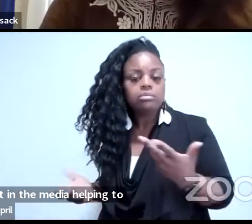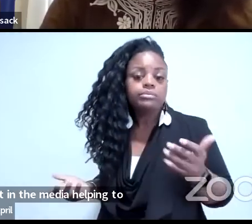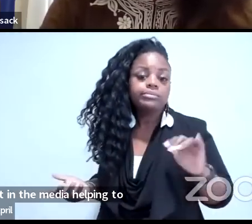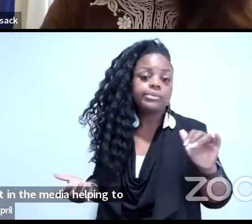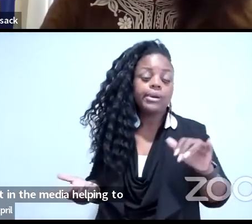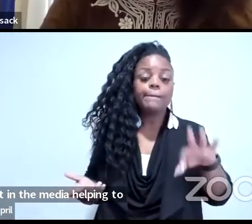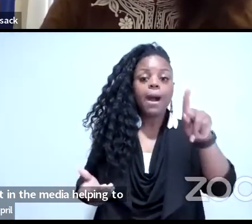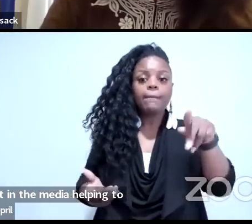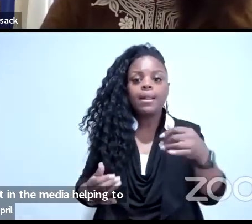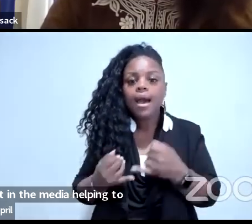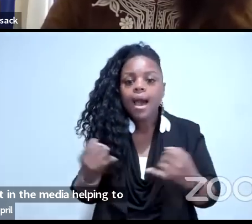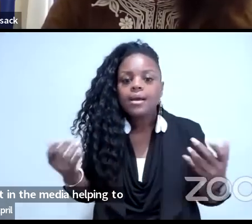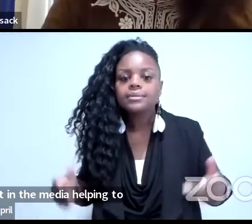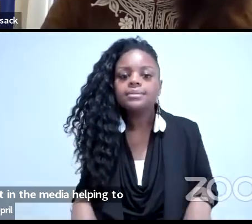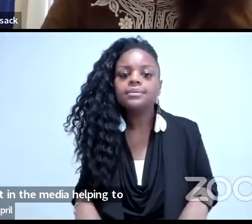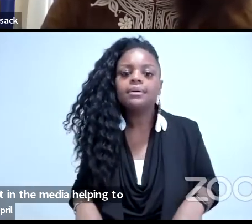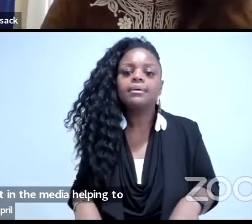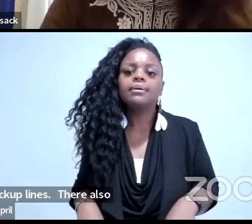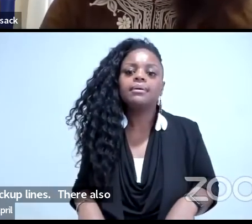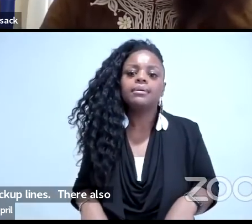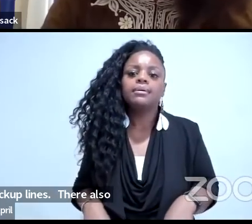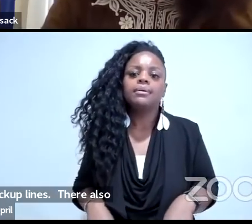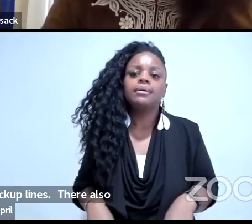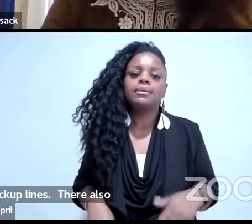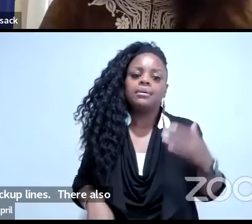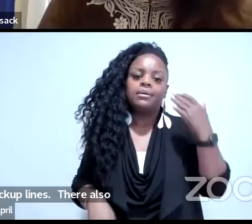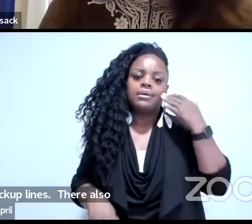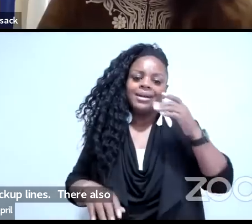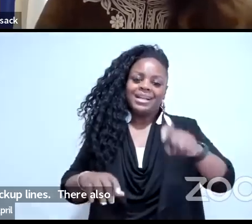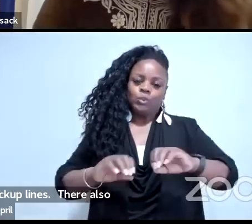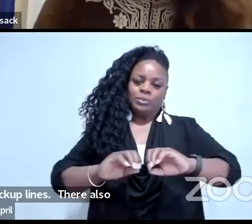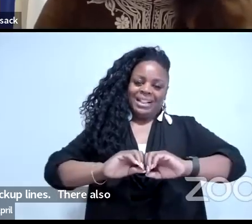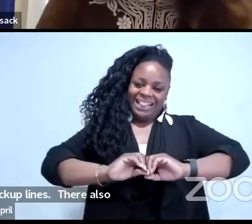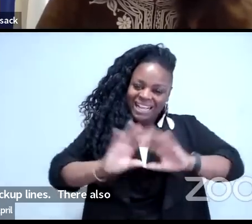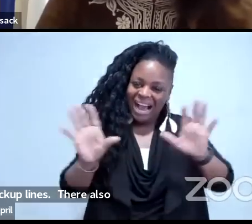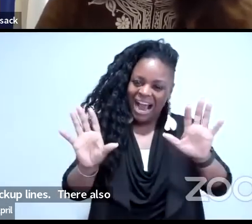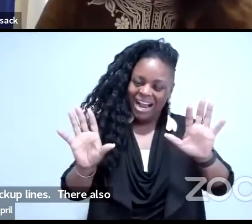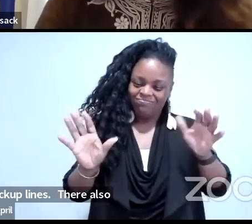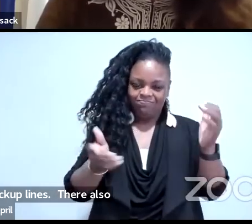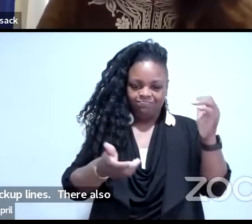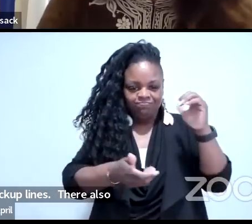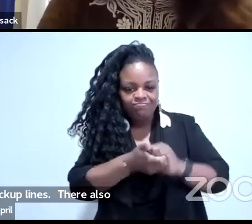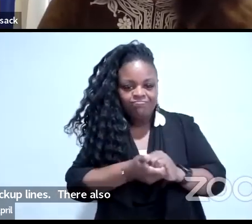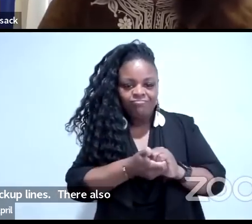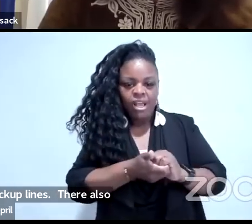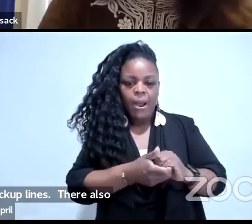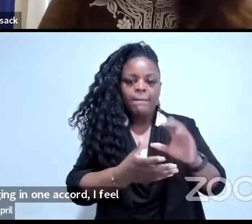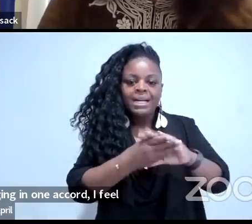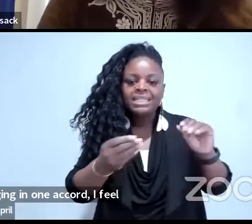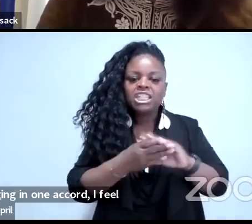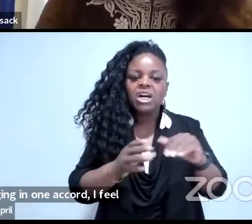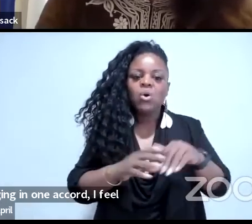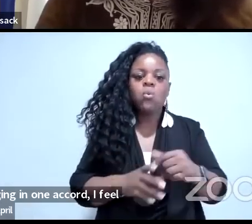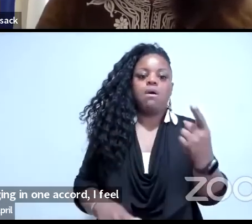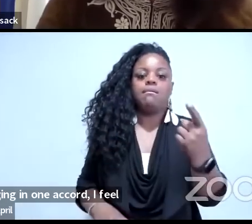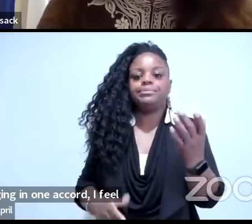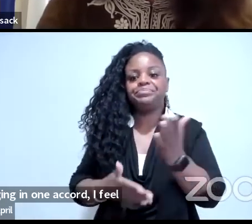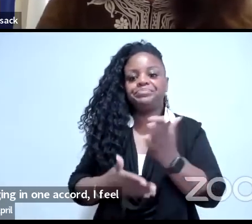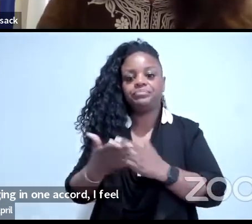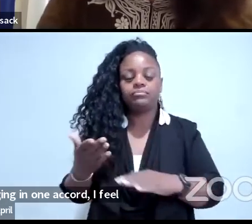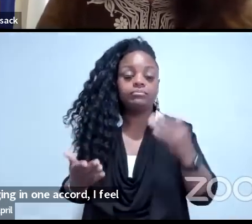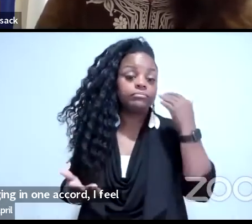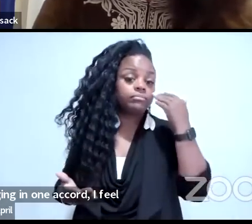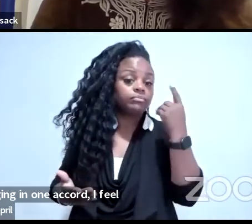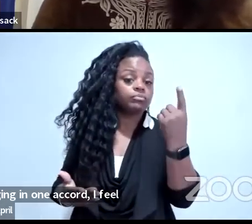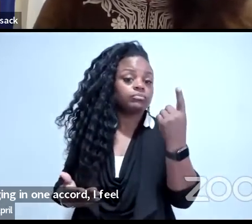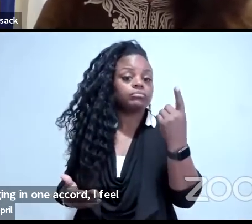clear-cut messaging on one accord. I feel like when we broke down that barrier, everybody wants a piece